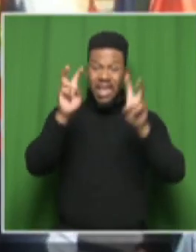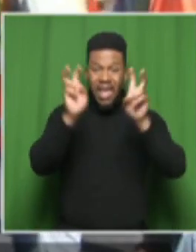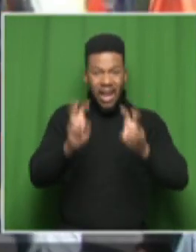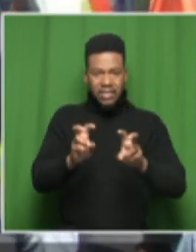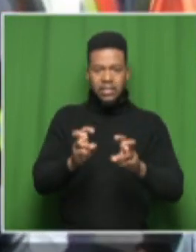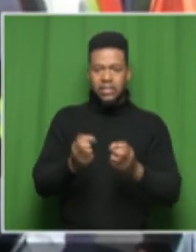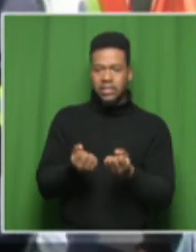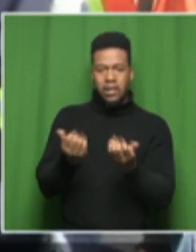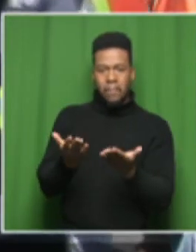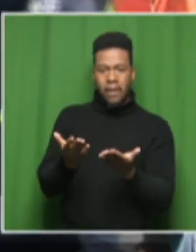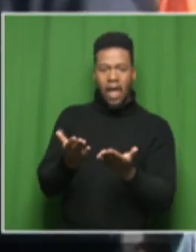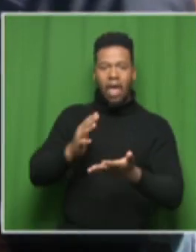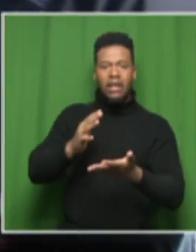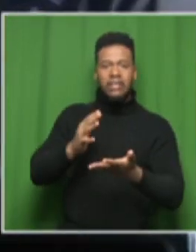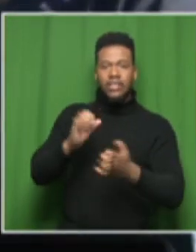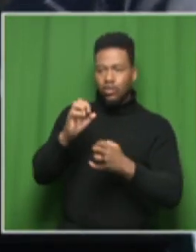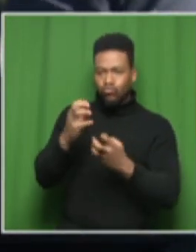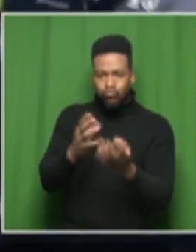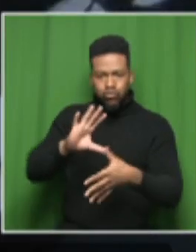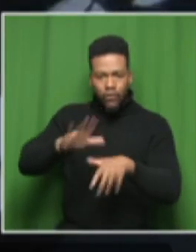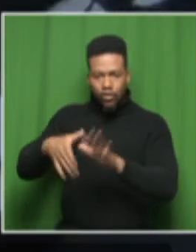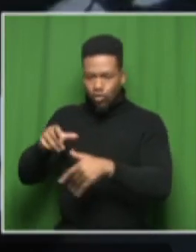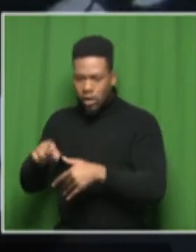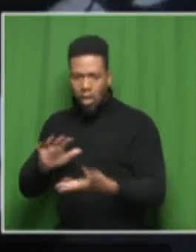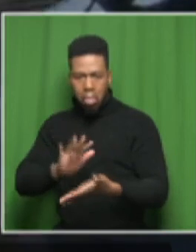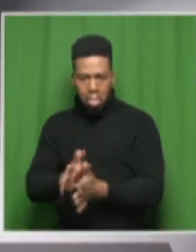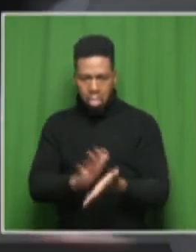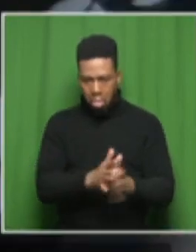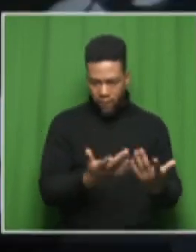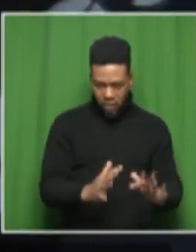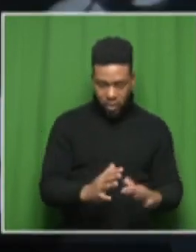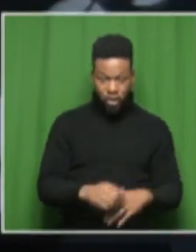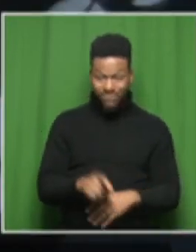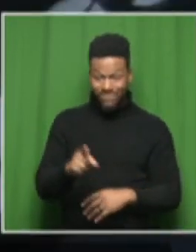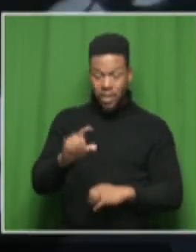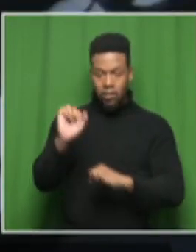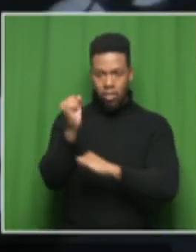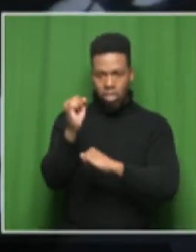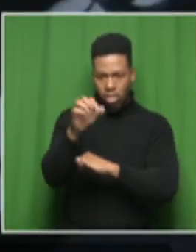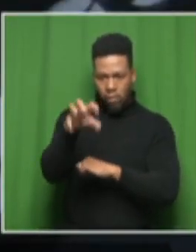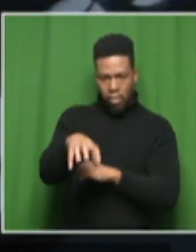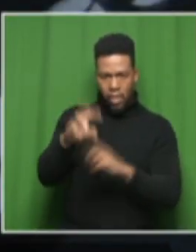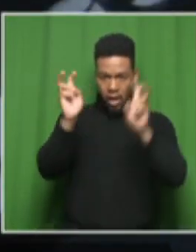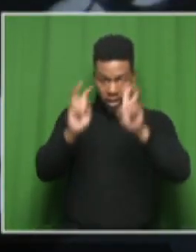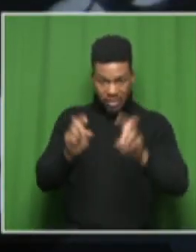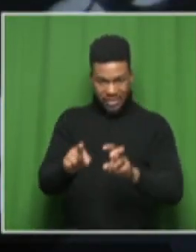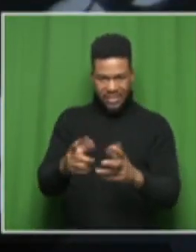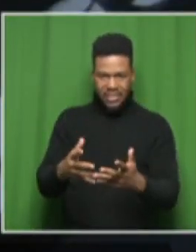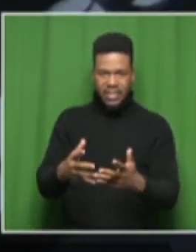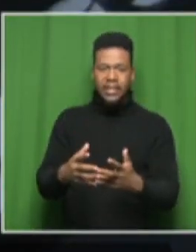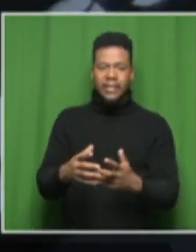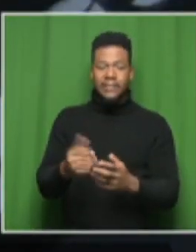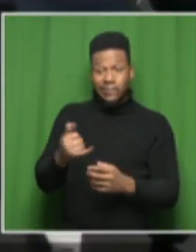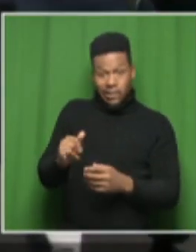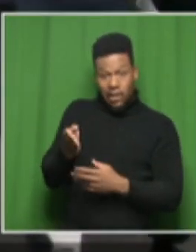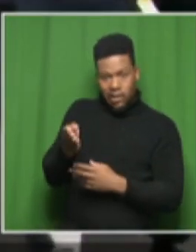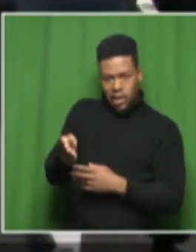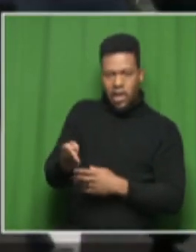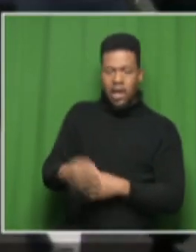some electricity infrastructure. Although all the transformers remain intact, about 9 massive cables are being